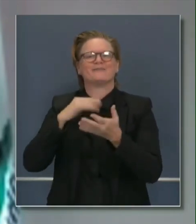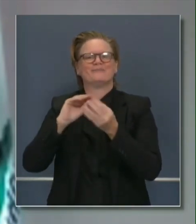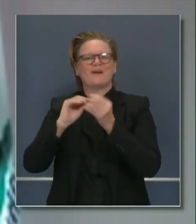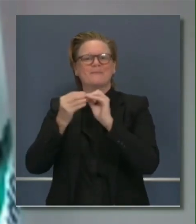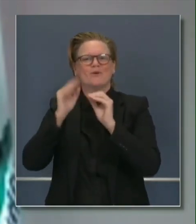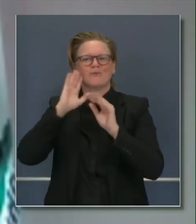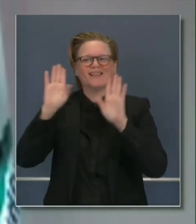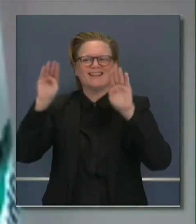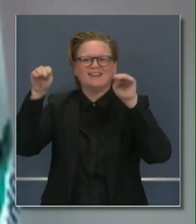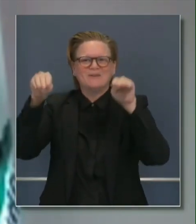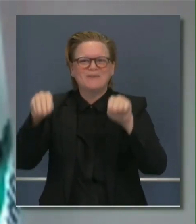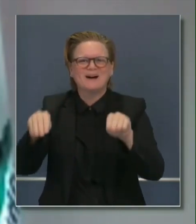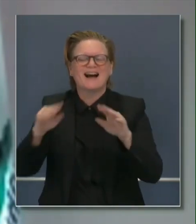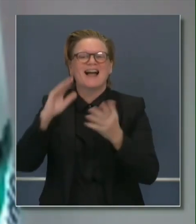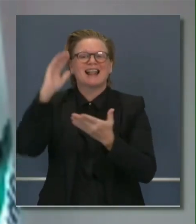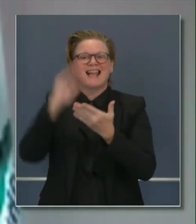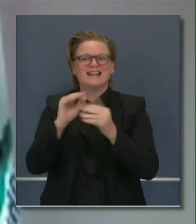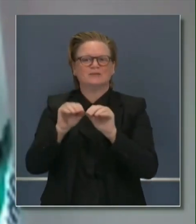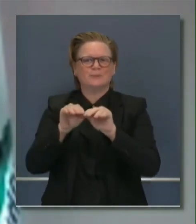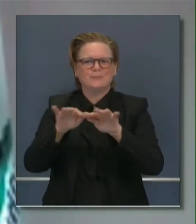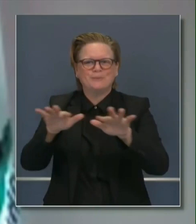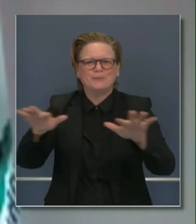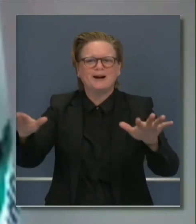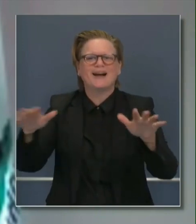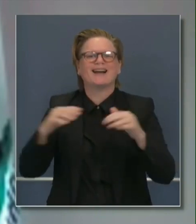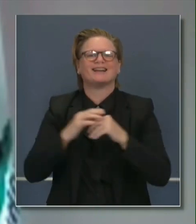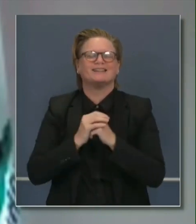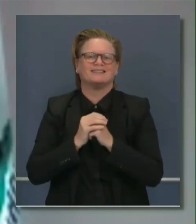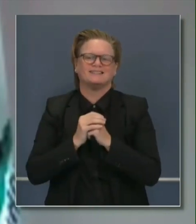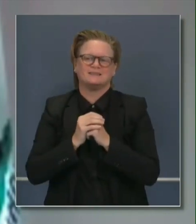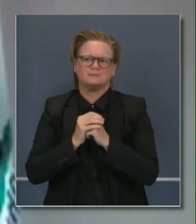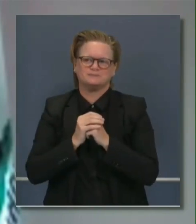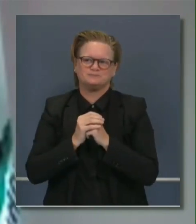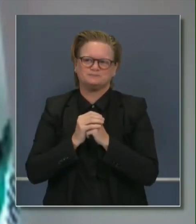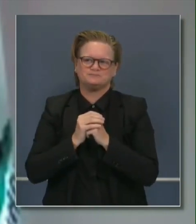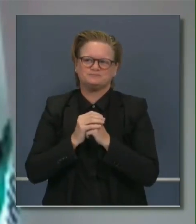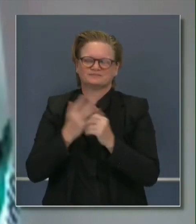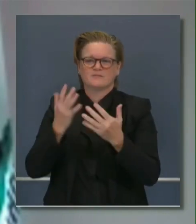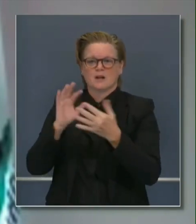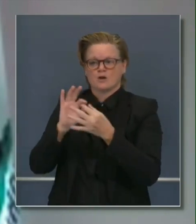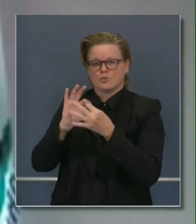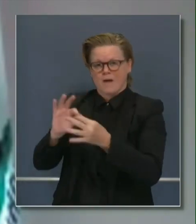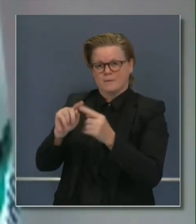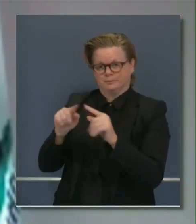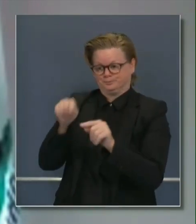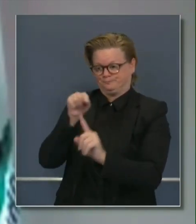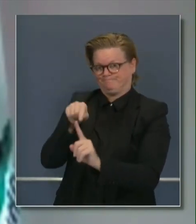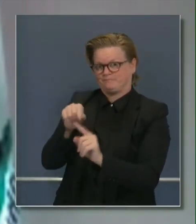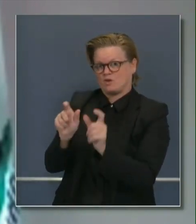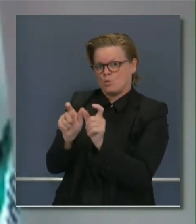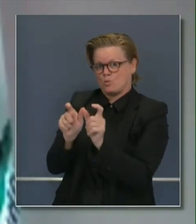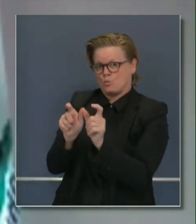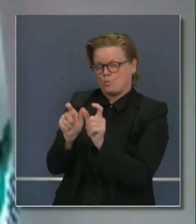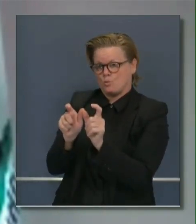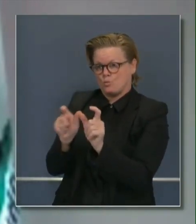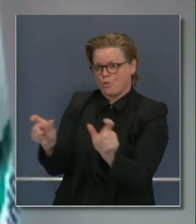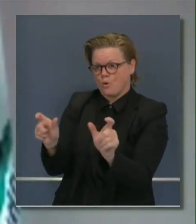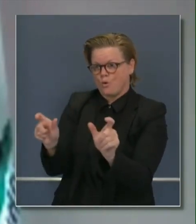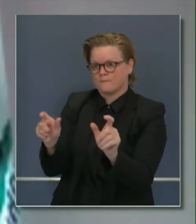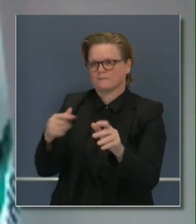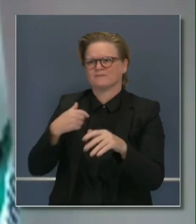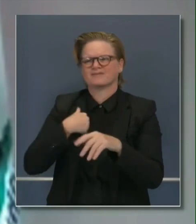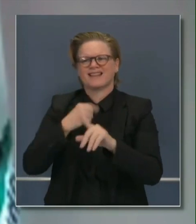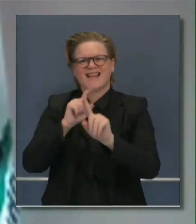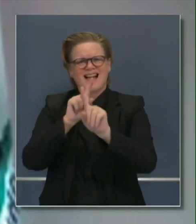order as well. As far as it relates to quarantine, we are asking people who did travel even over